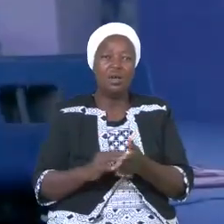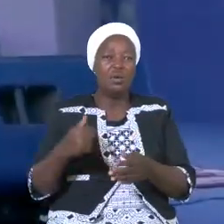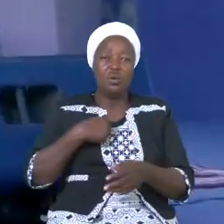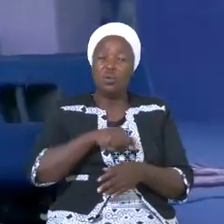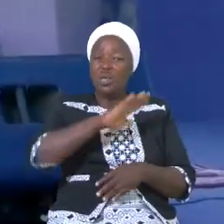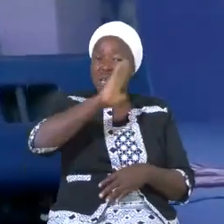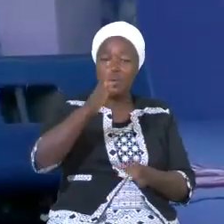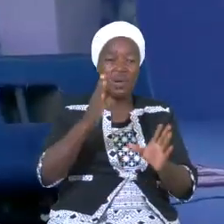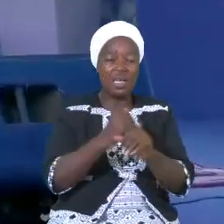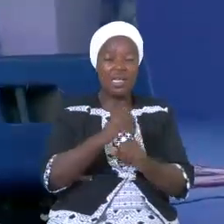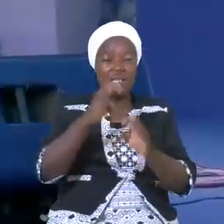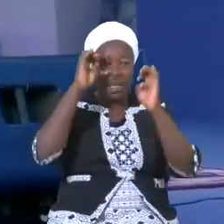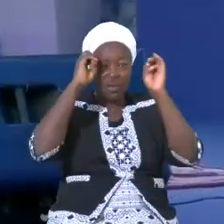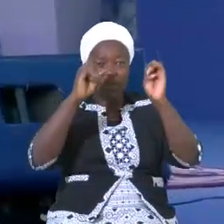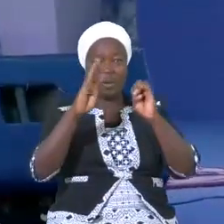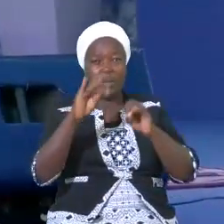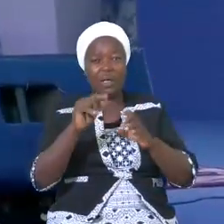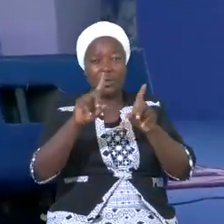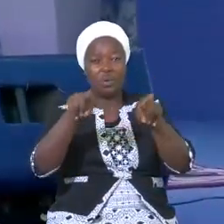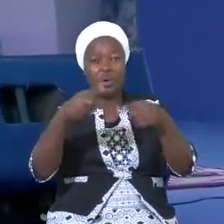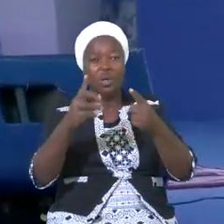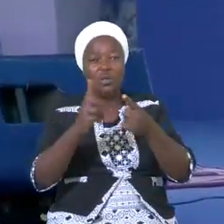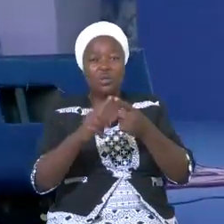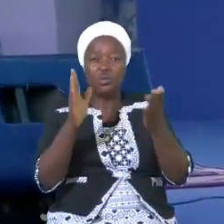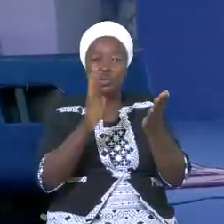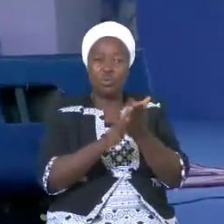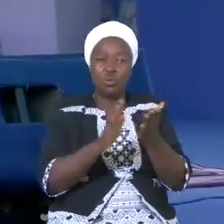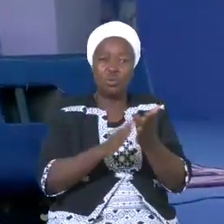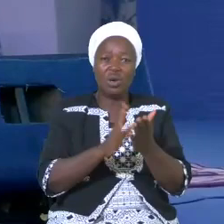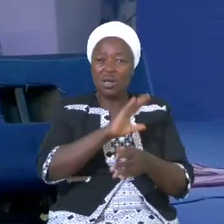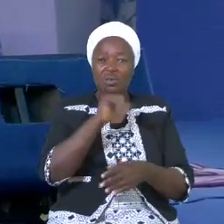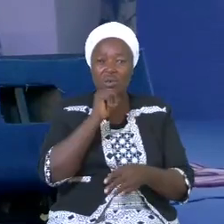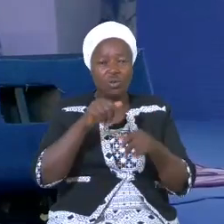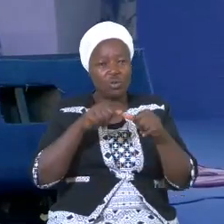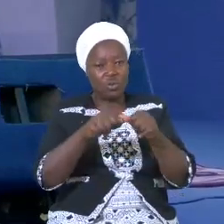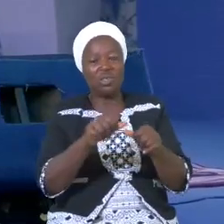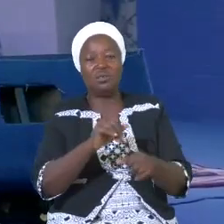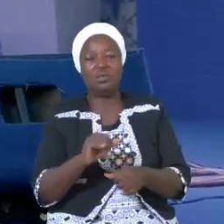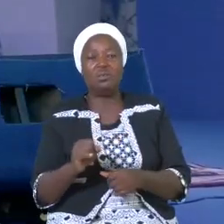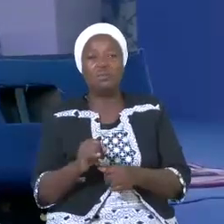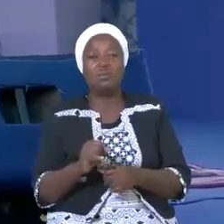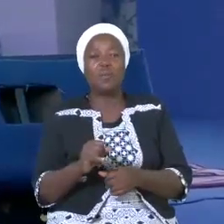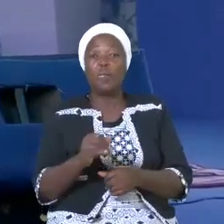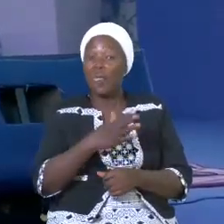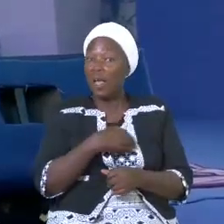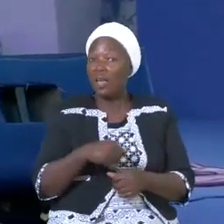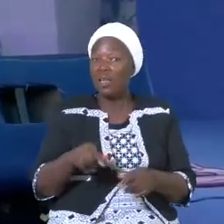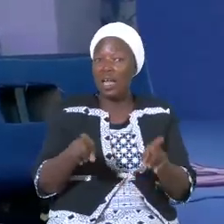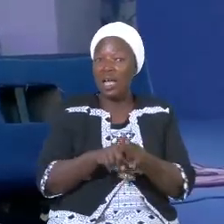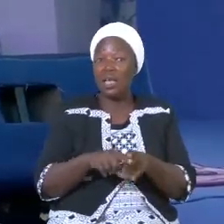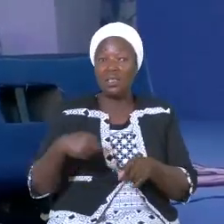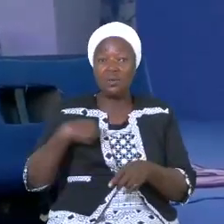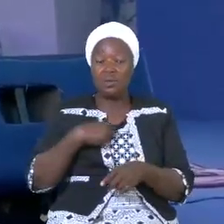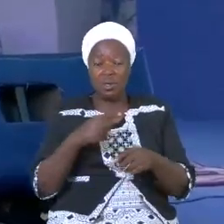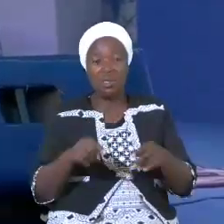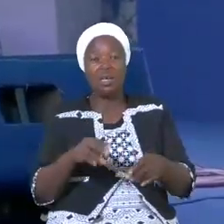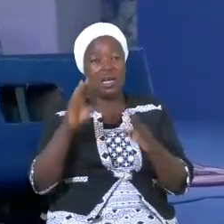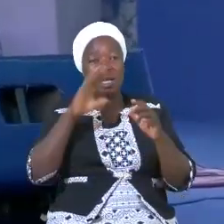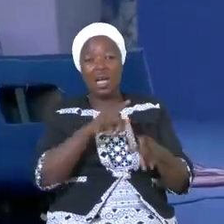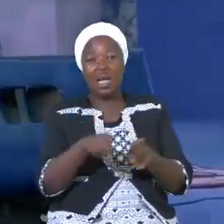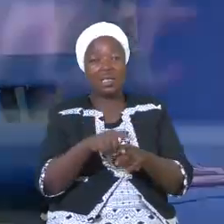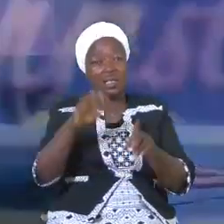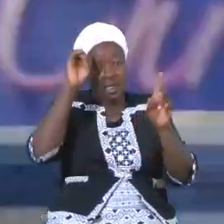by coming to school and not continuing and as have been growing up in life there are